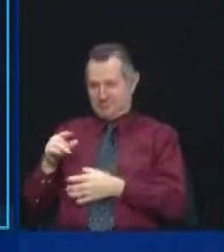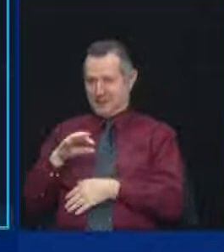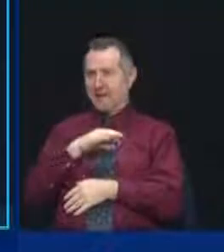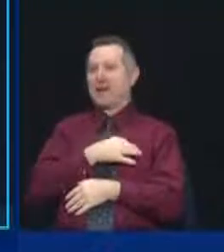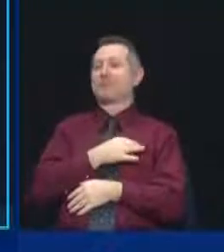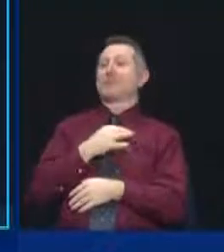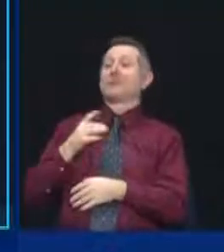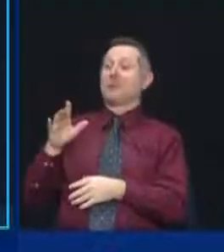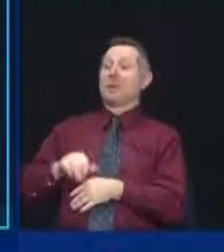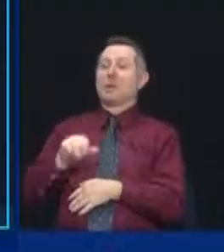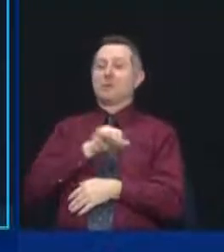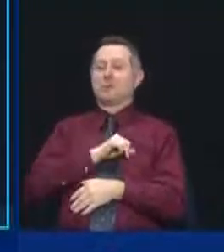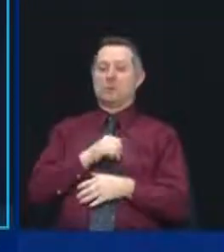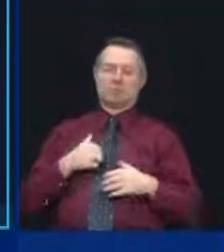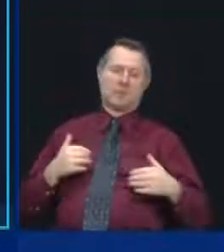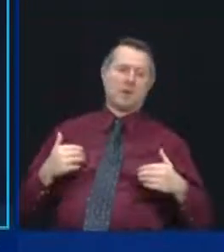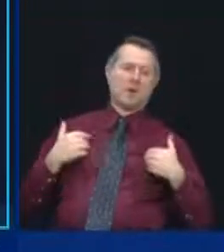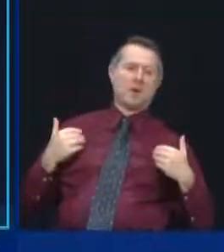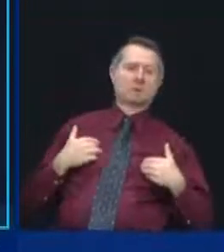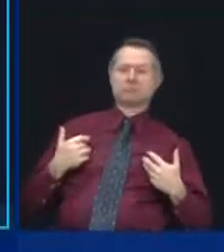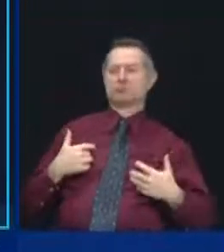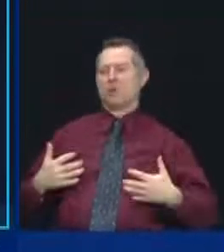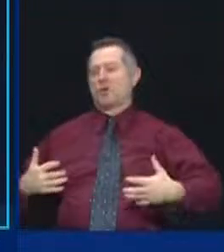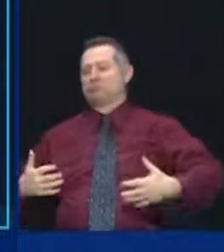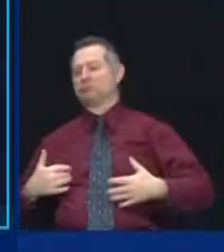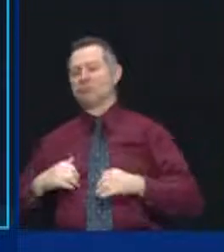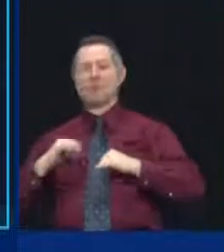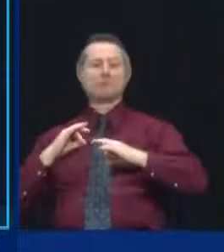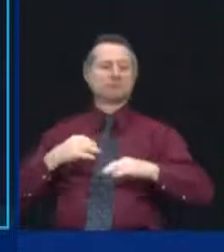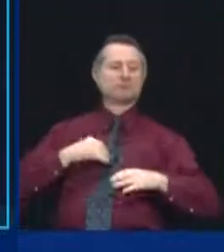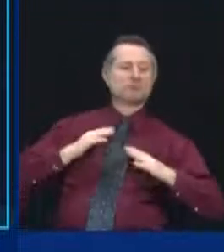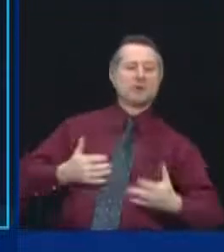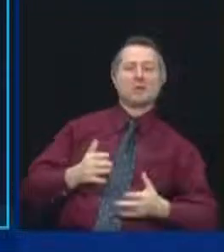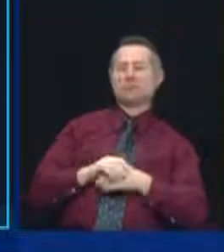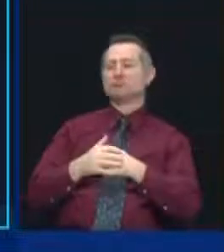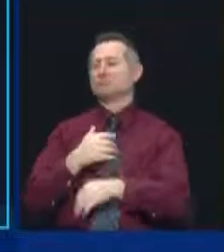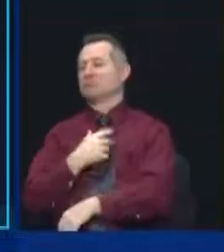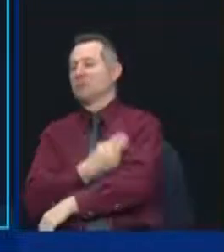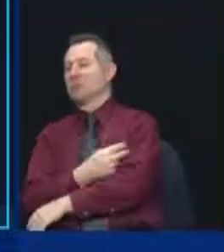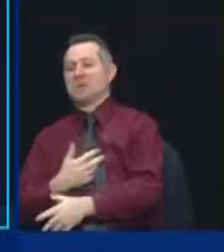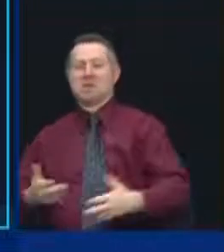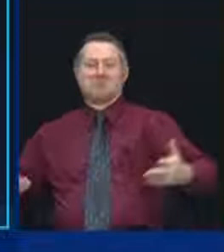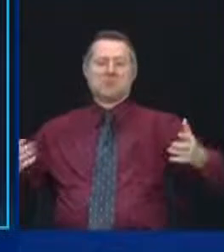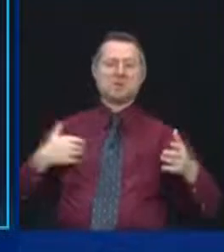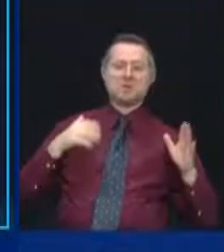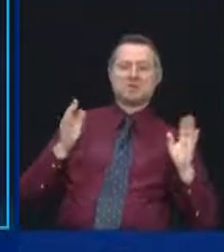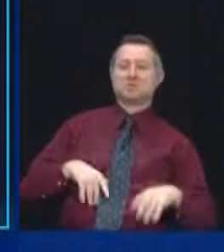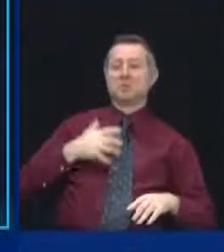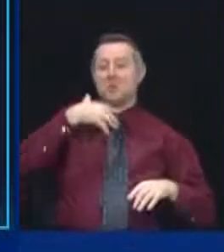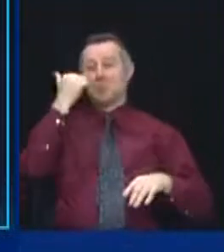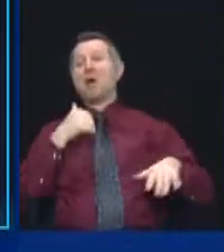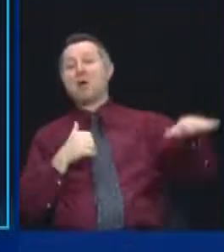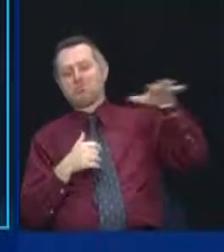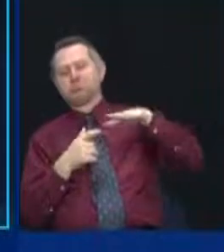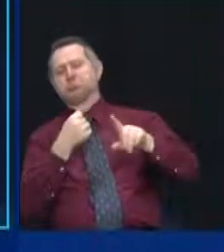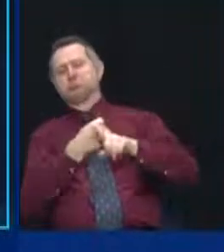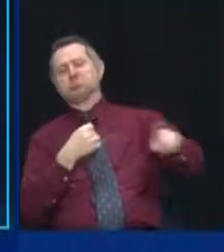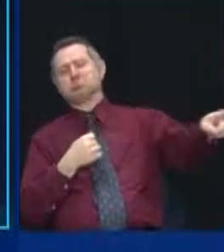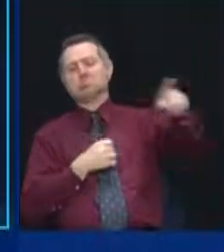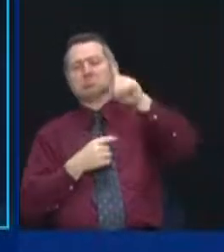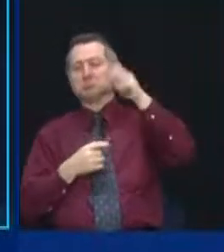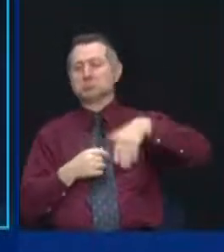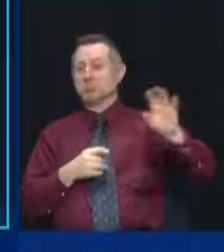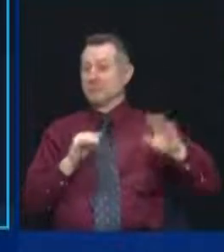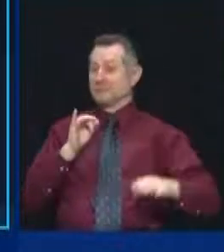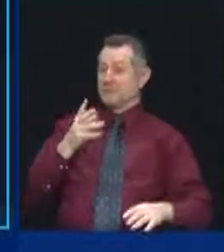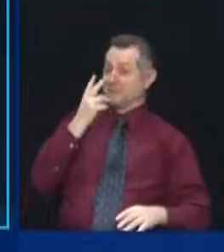get the vaccine and I'm going to be fine. Only old people have to worry about it. And the doubtful, we